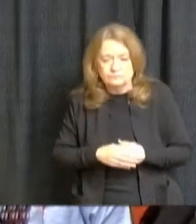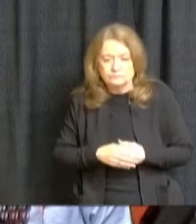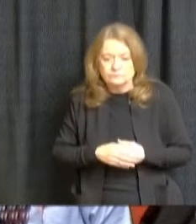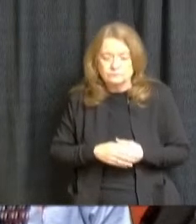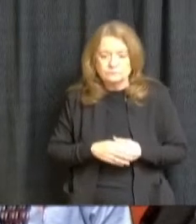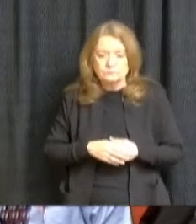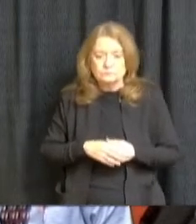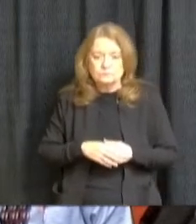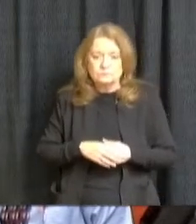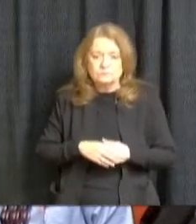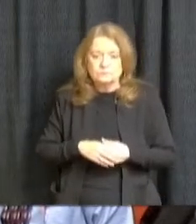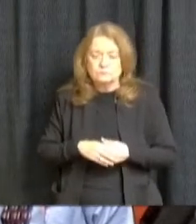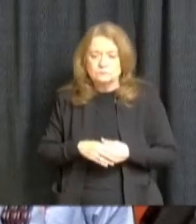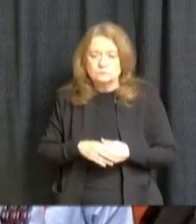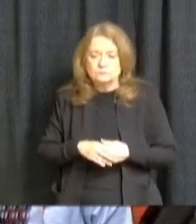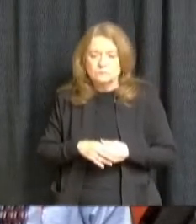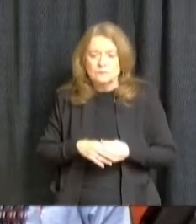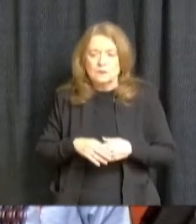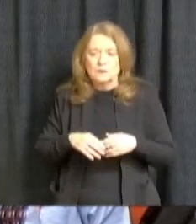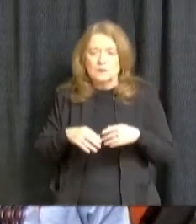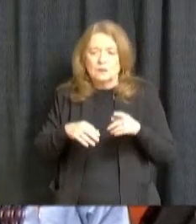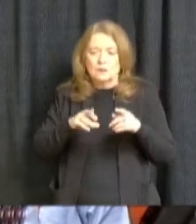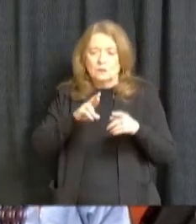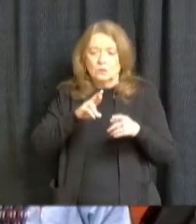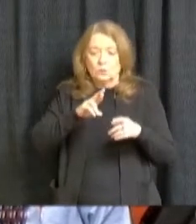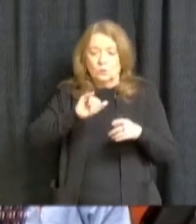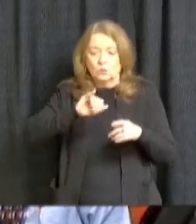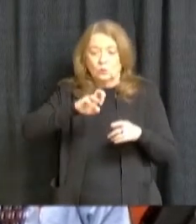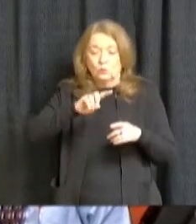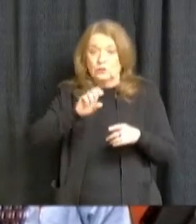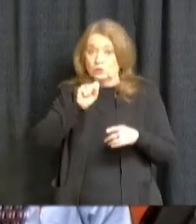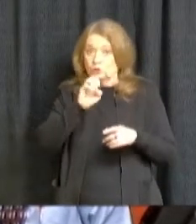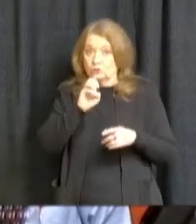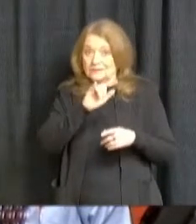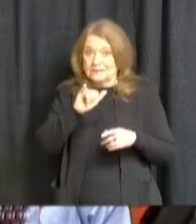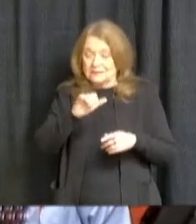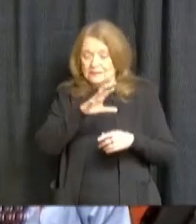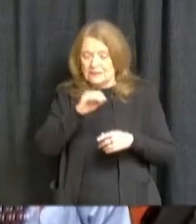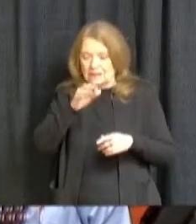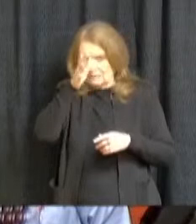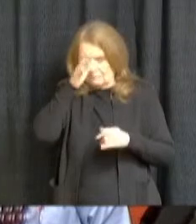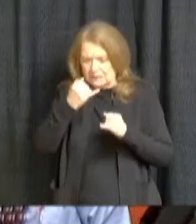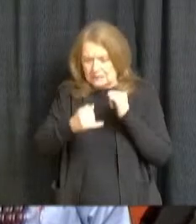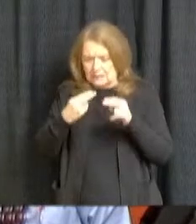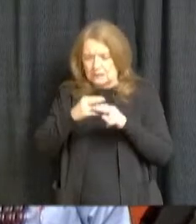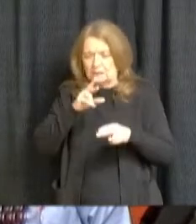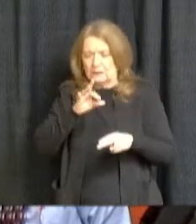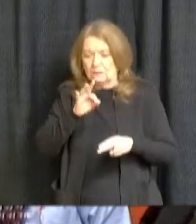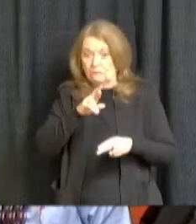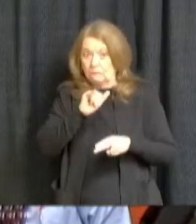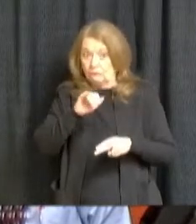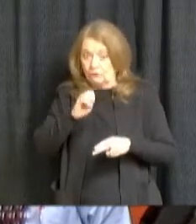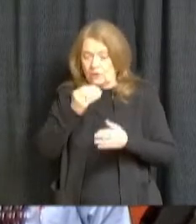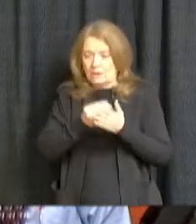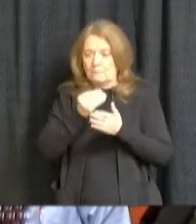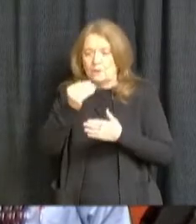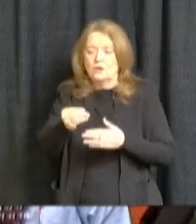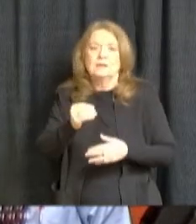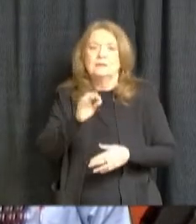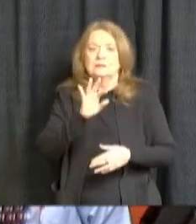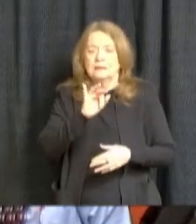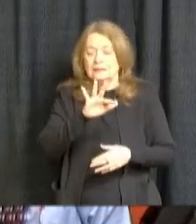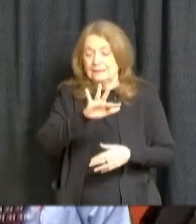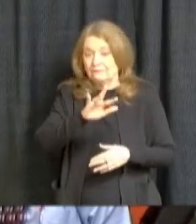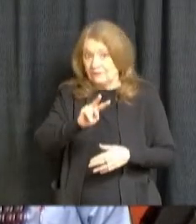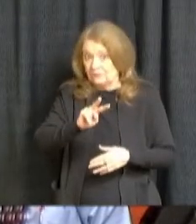Richard C. and Ruth King Fry owned the home. They bought it in 1952, 72 years